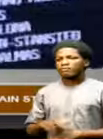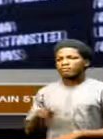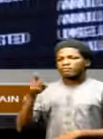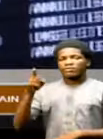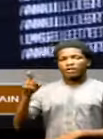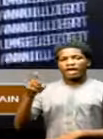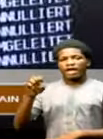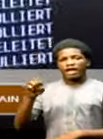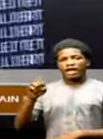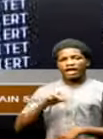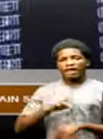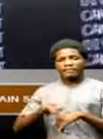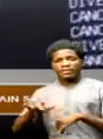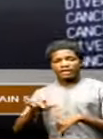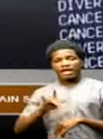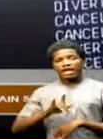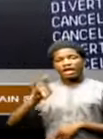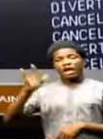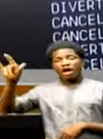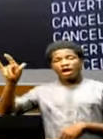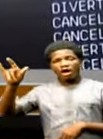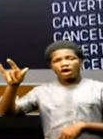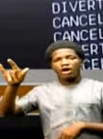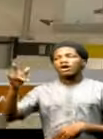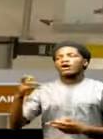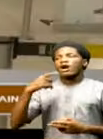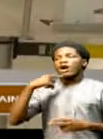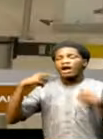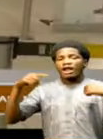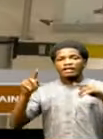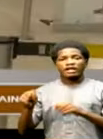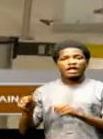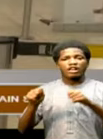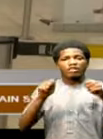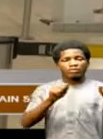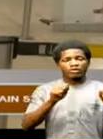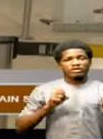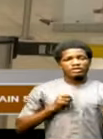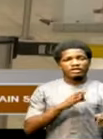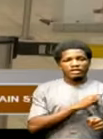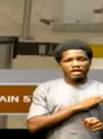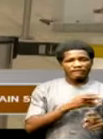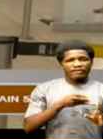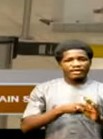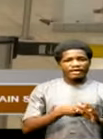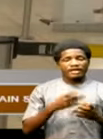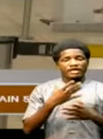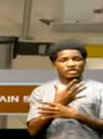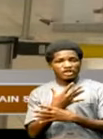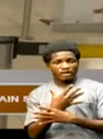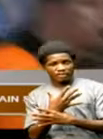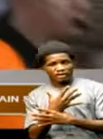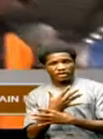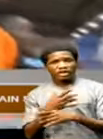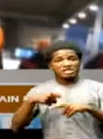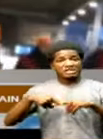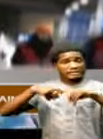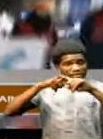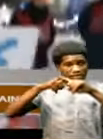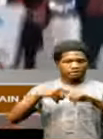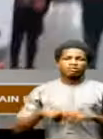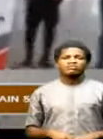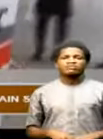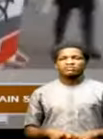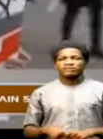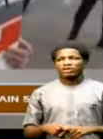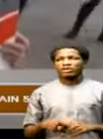litany of cancellations as transport staff across Germany stage a major strike to push for wage hikes in the